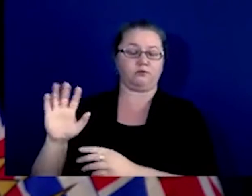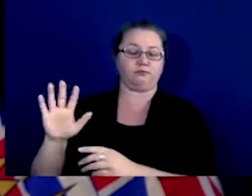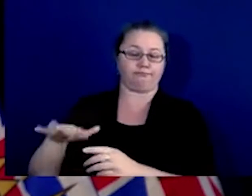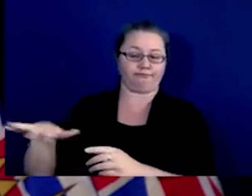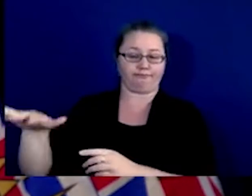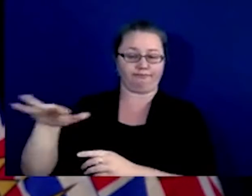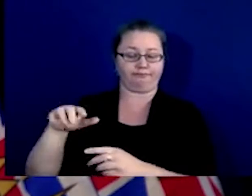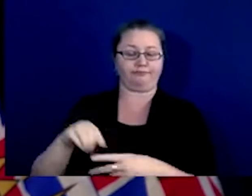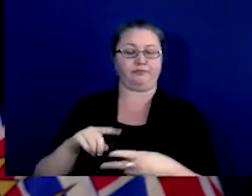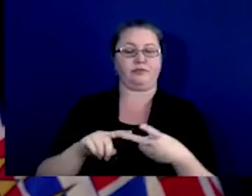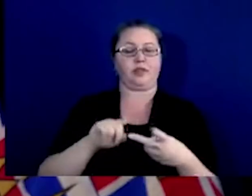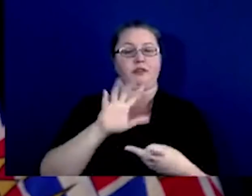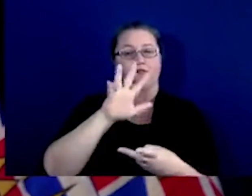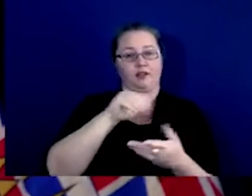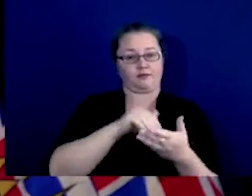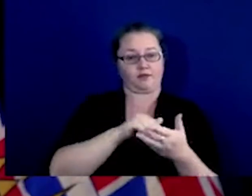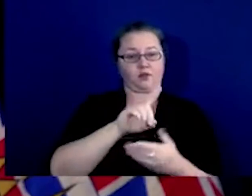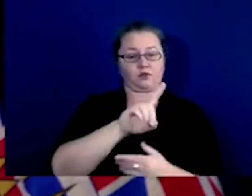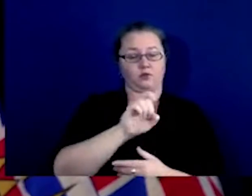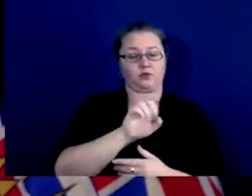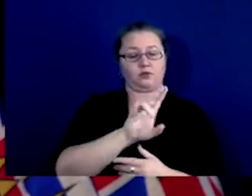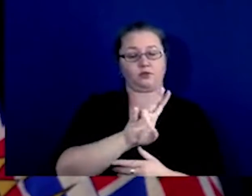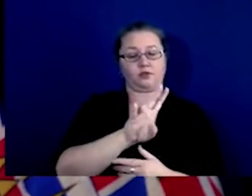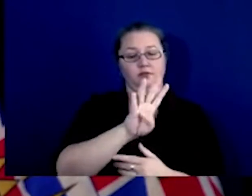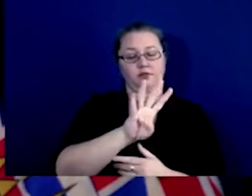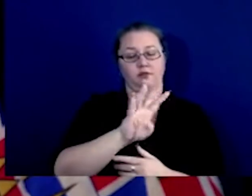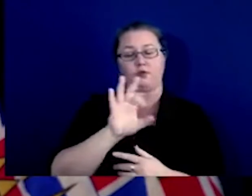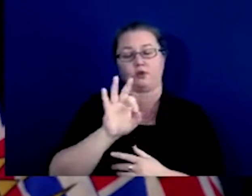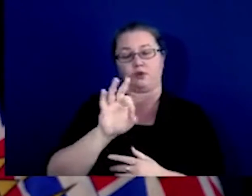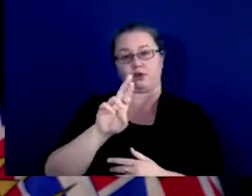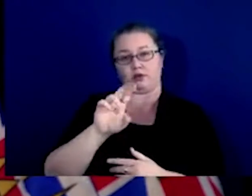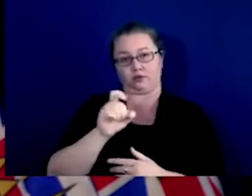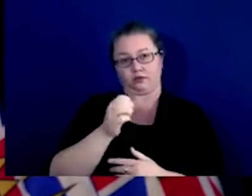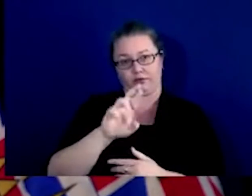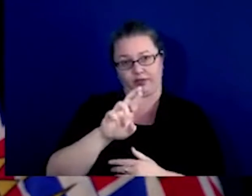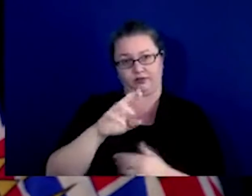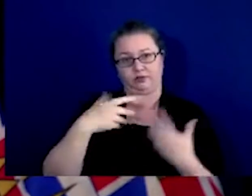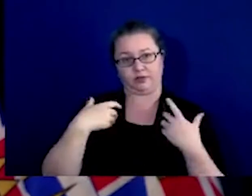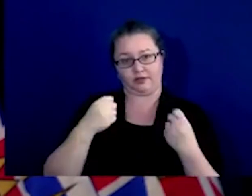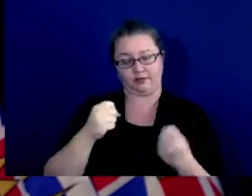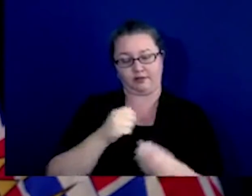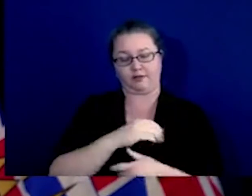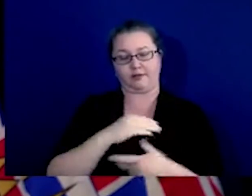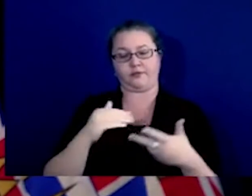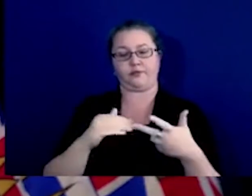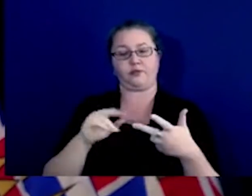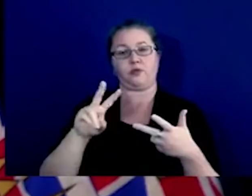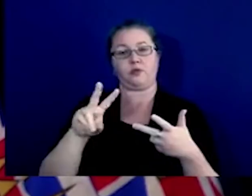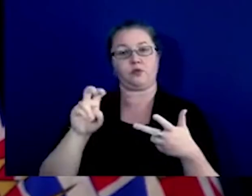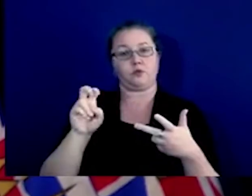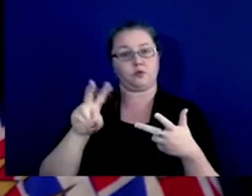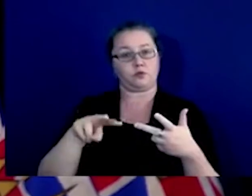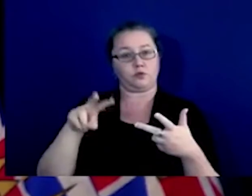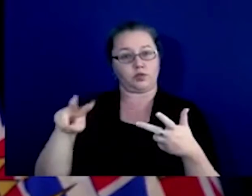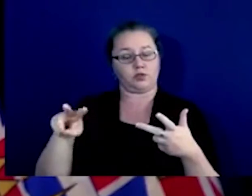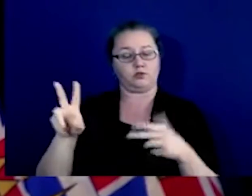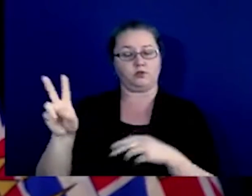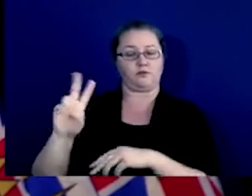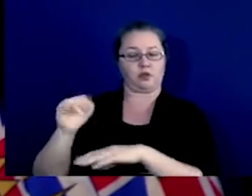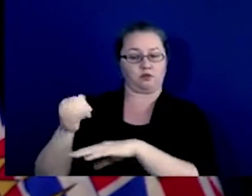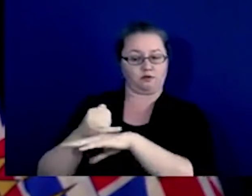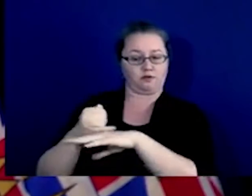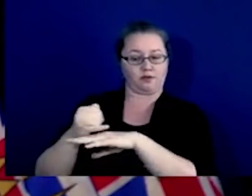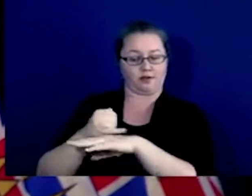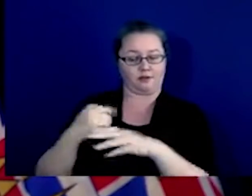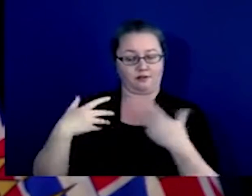1,394 active cases in the province right now, 76 of whom are in hospital, 17 in critical care or